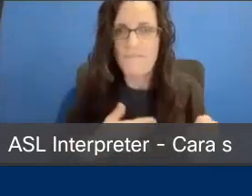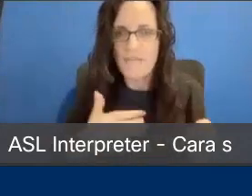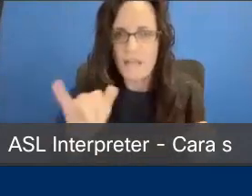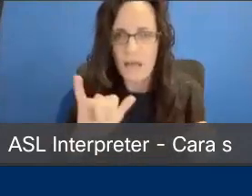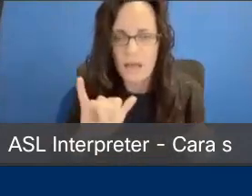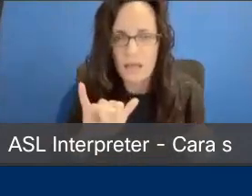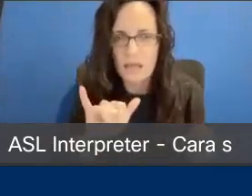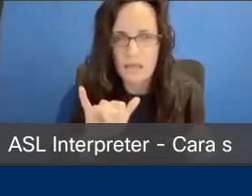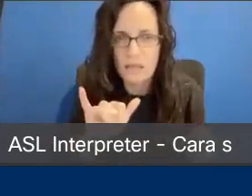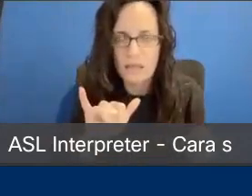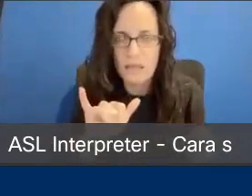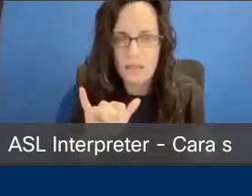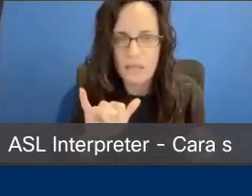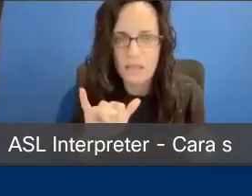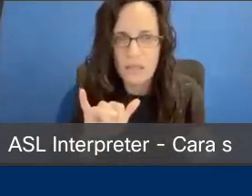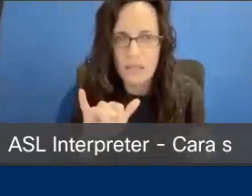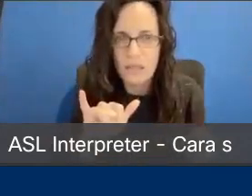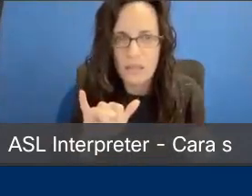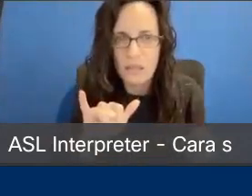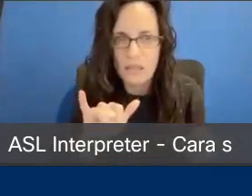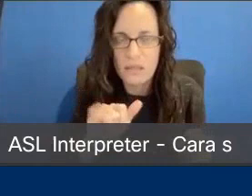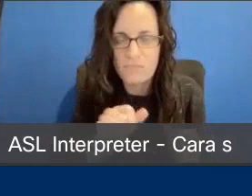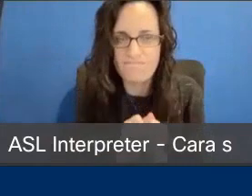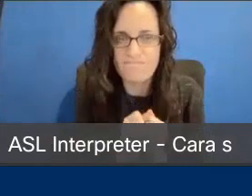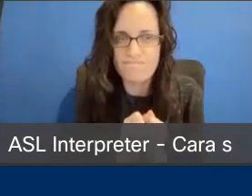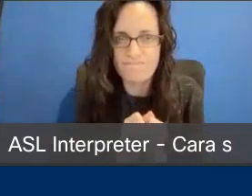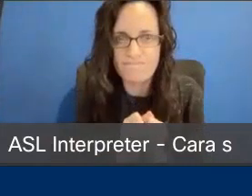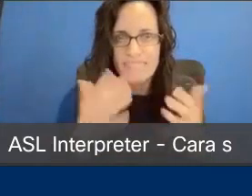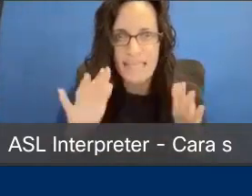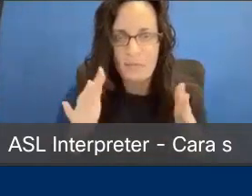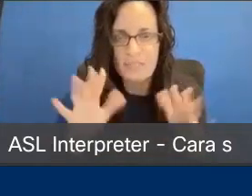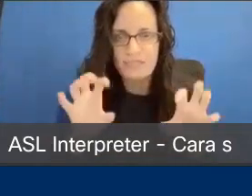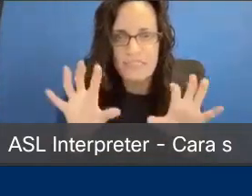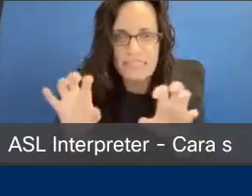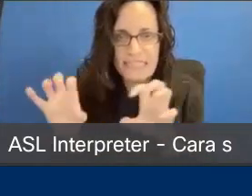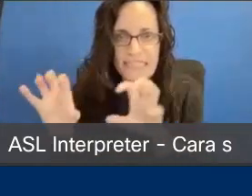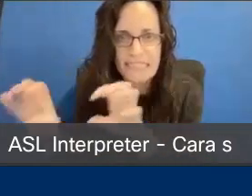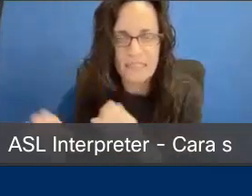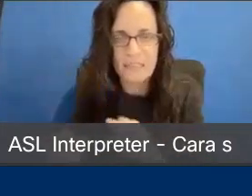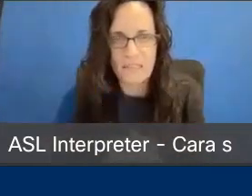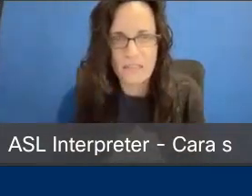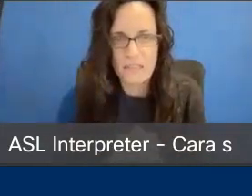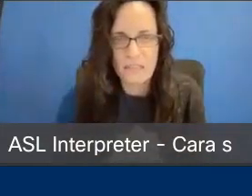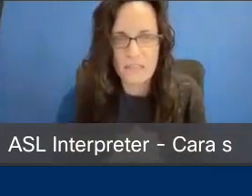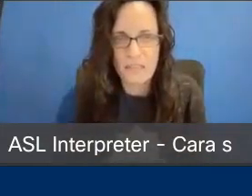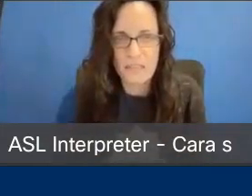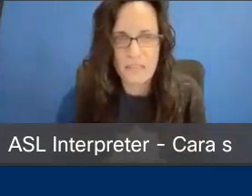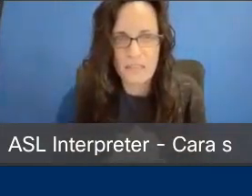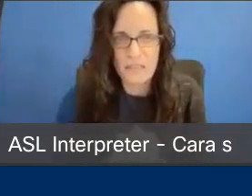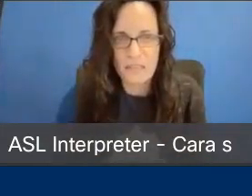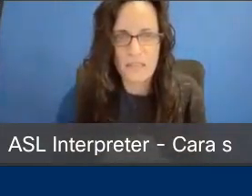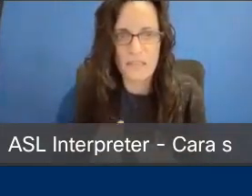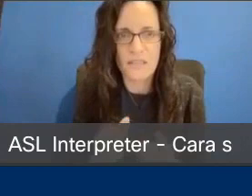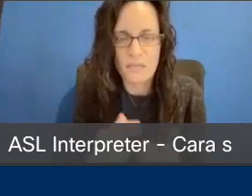Just put everything, not have to. Look, there's that part of you, the part that we're all born